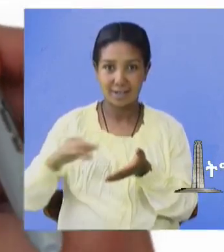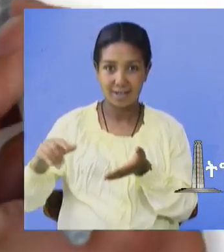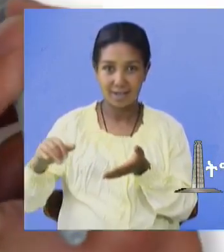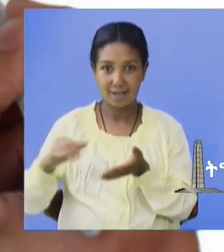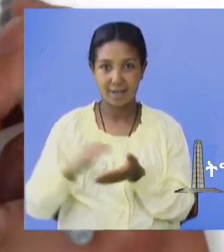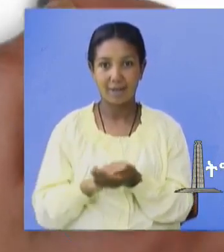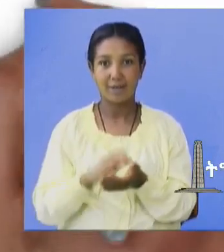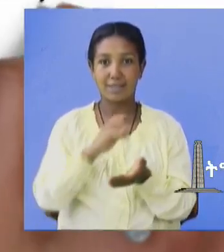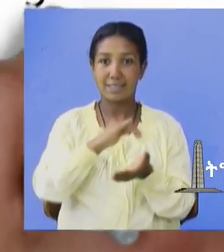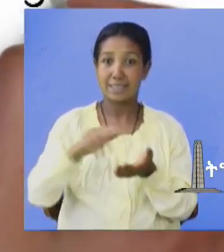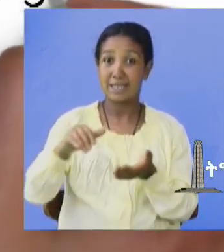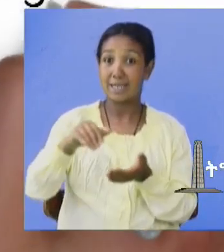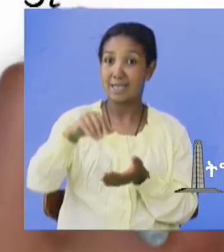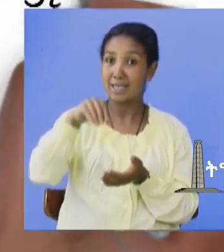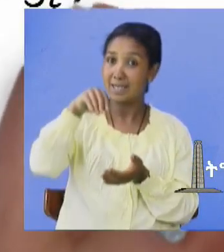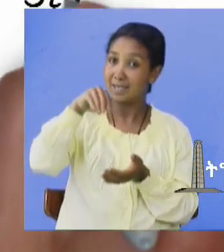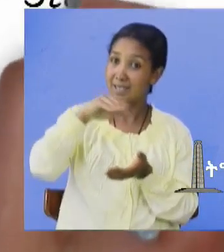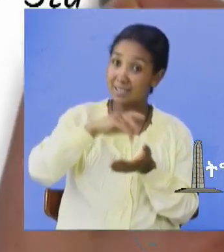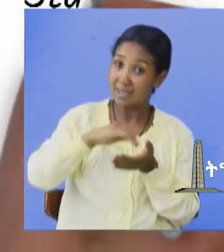Studies.